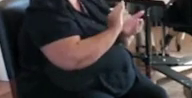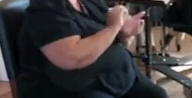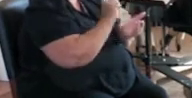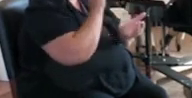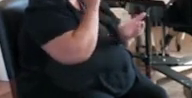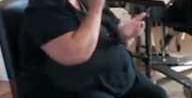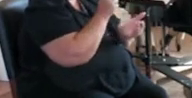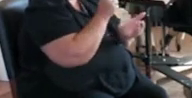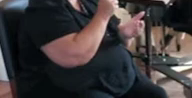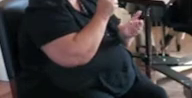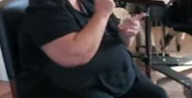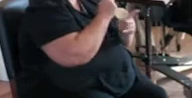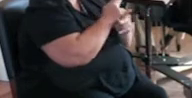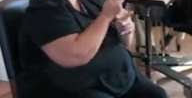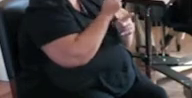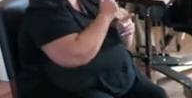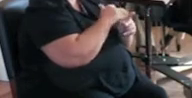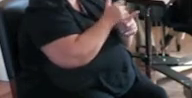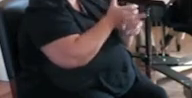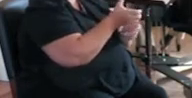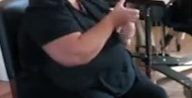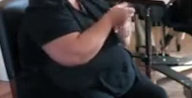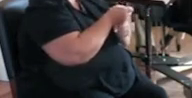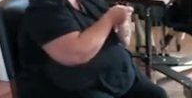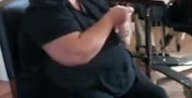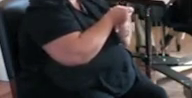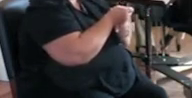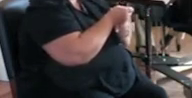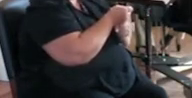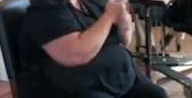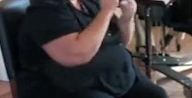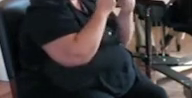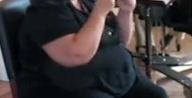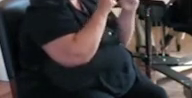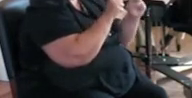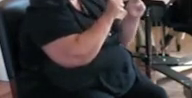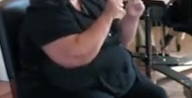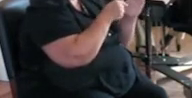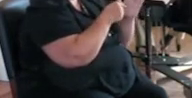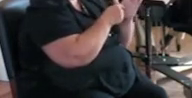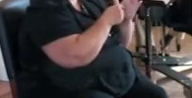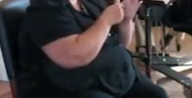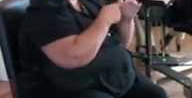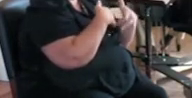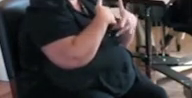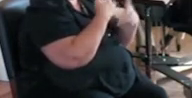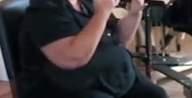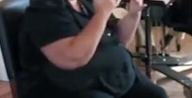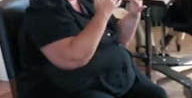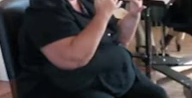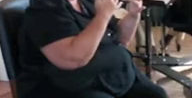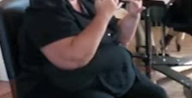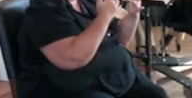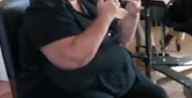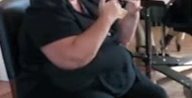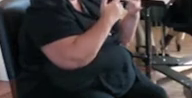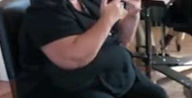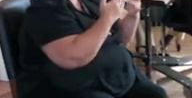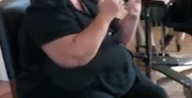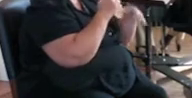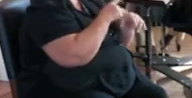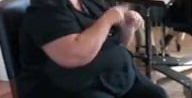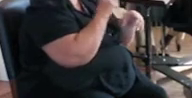anybody hostage during this event, and I really hope that the time just flies and you won't even know that an hour has gone by.